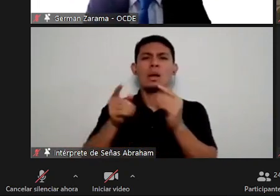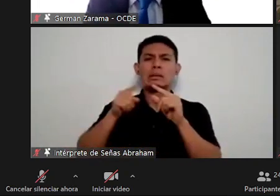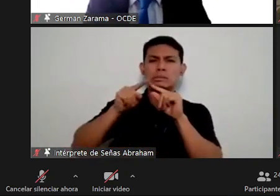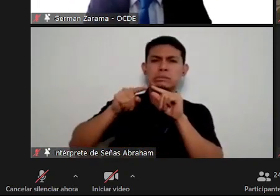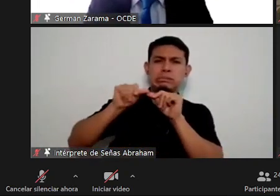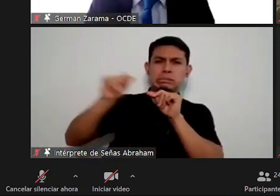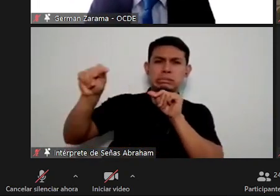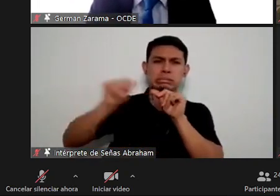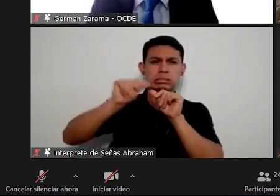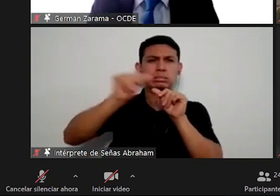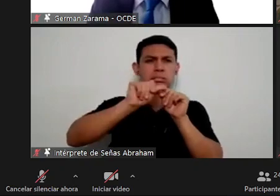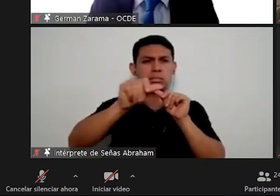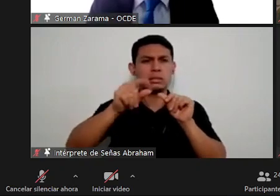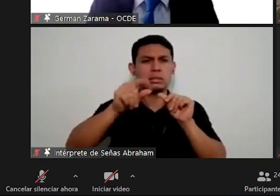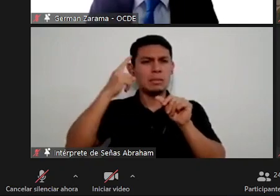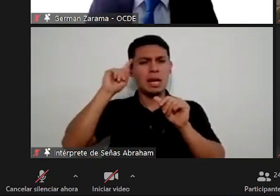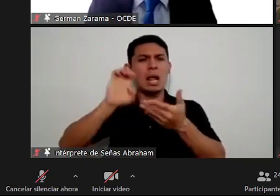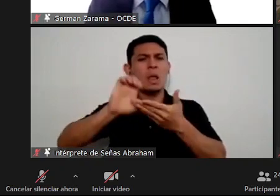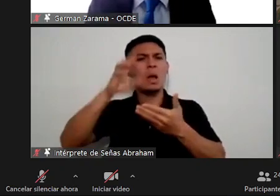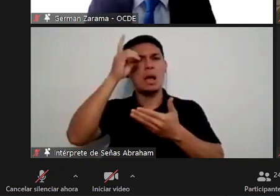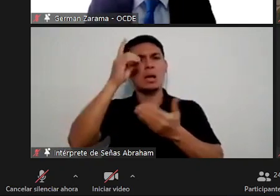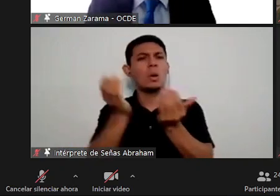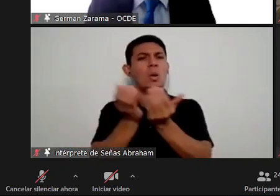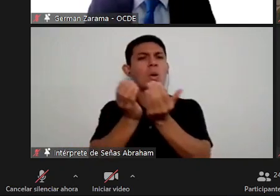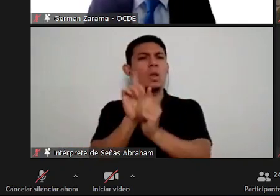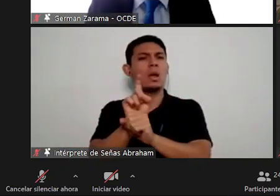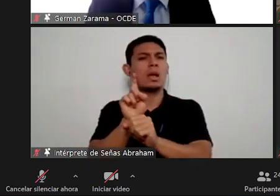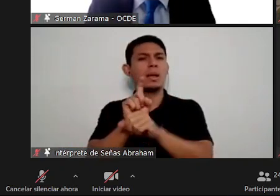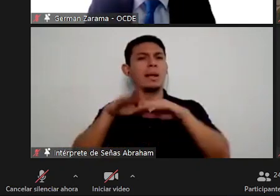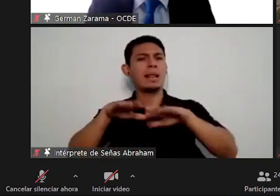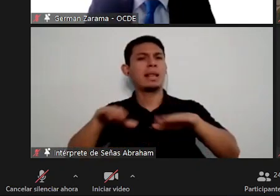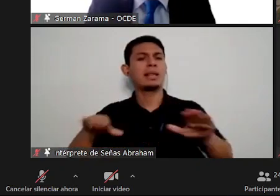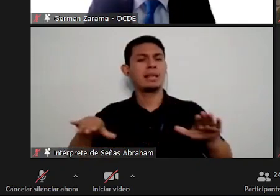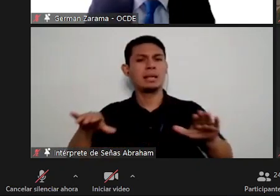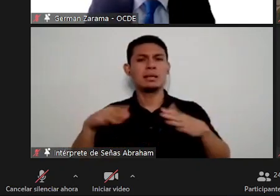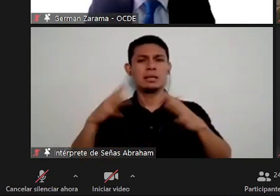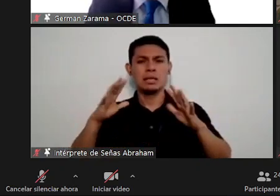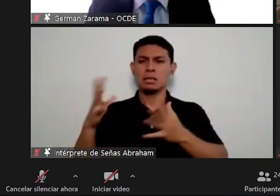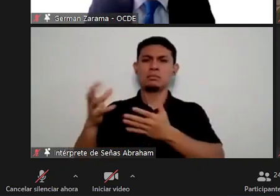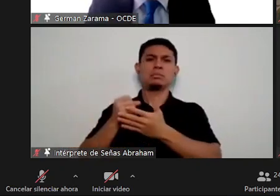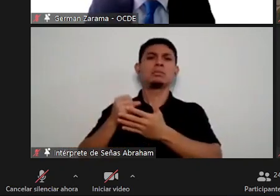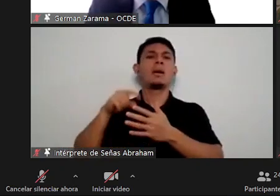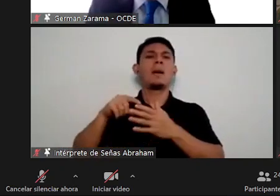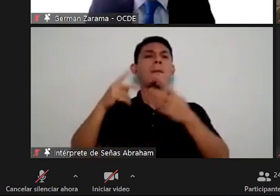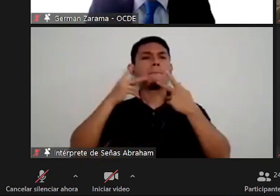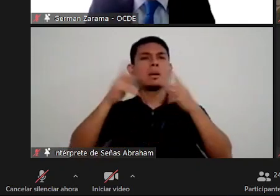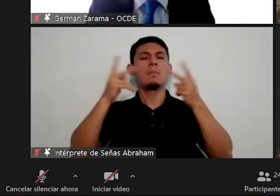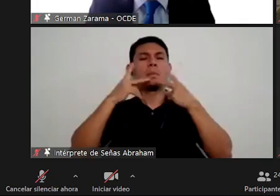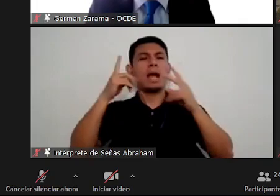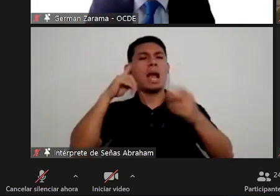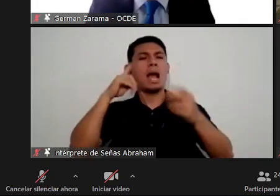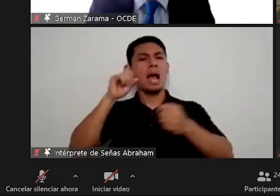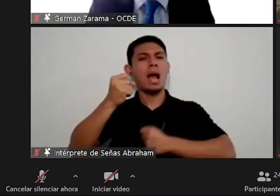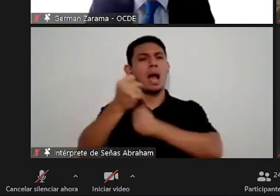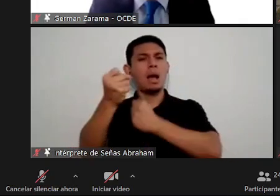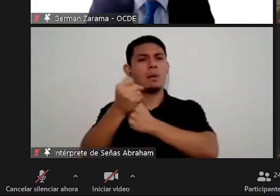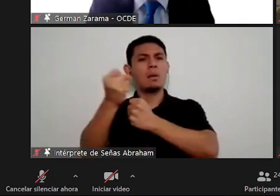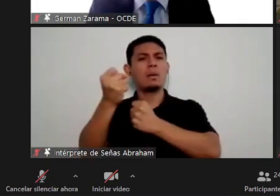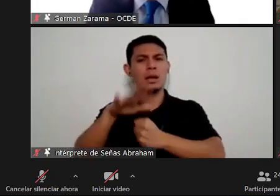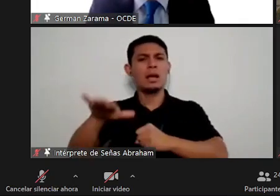rural schools for the education of the children we have also